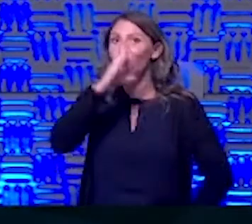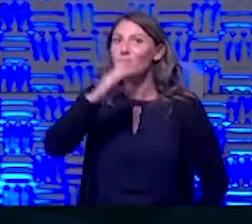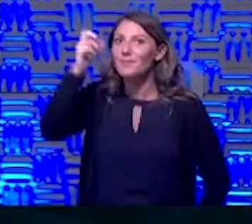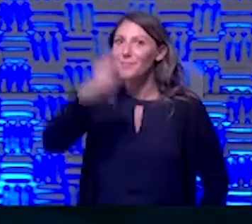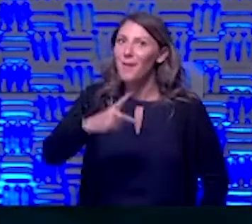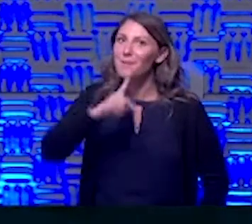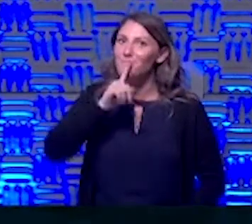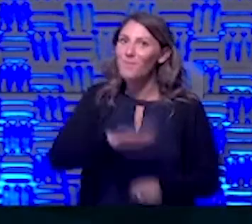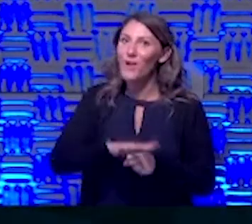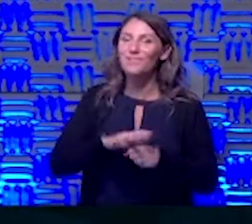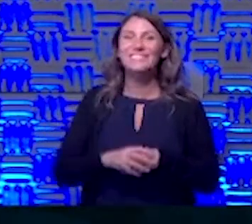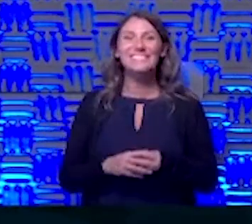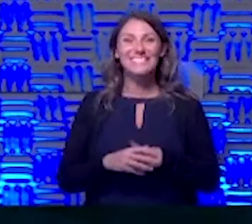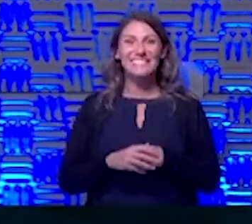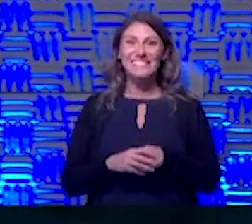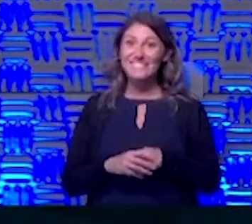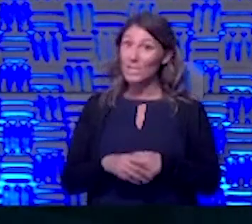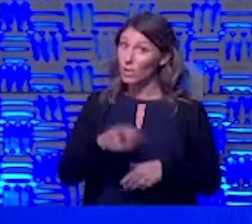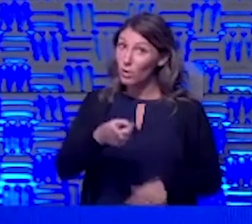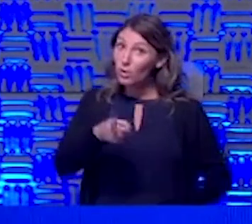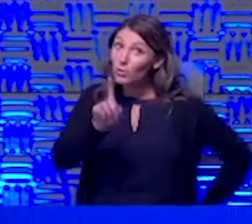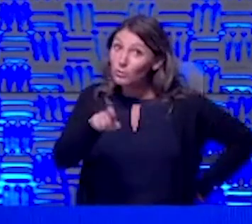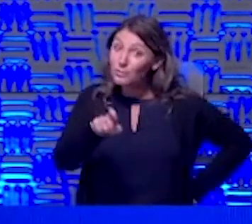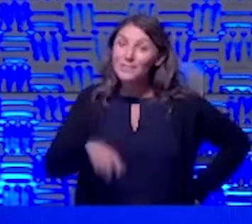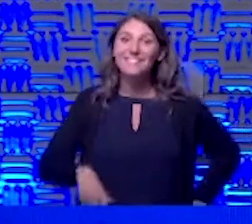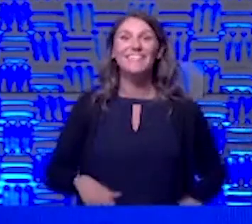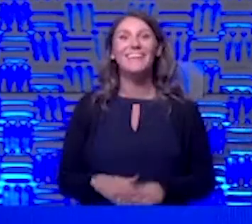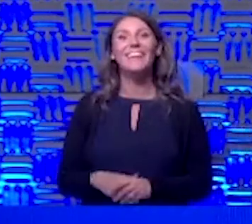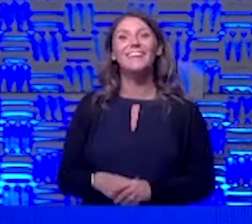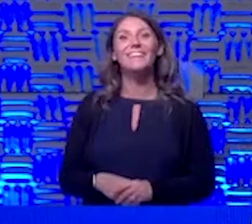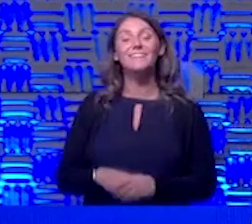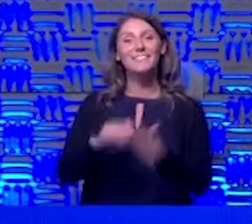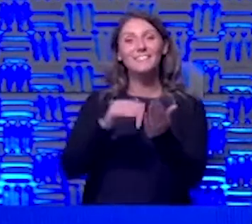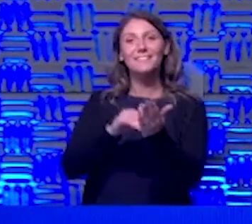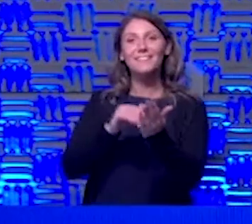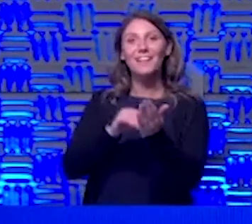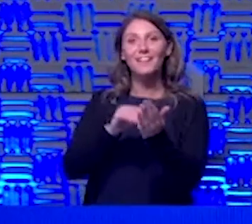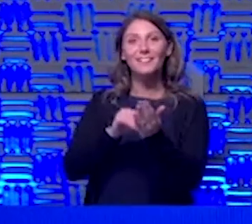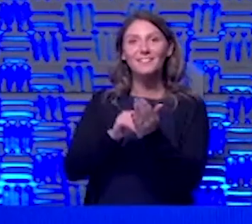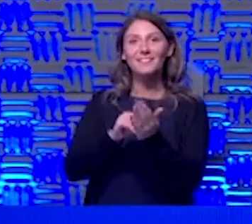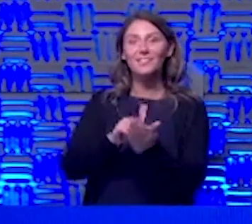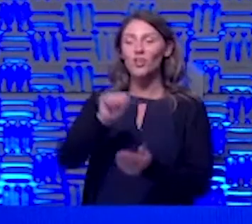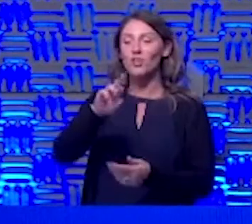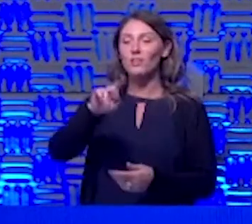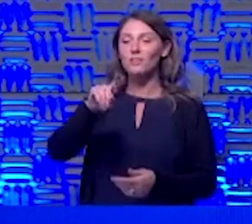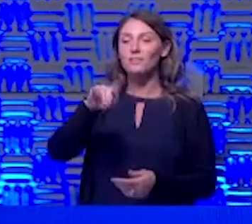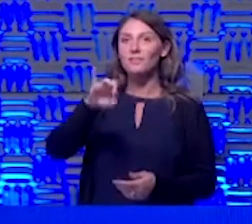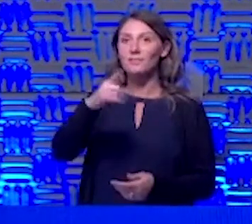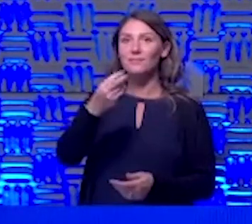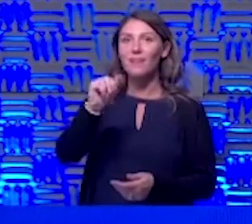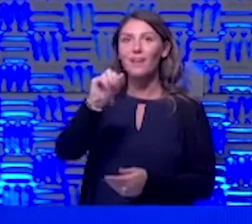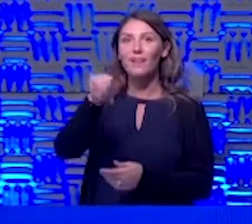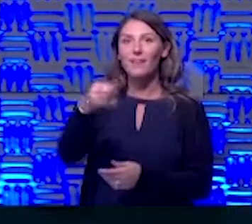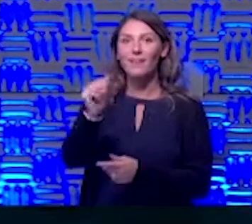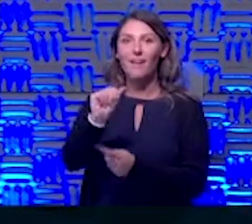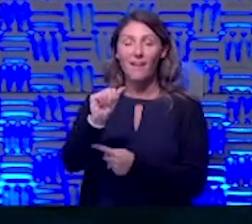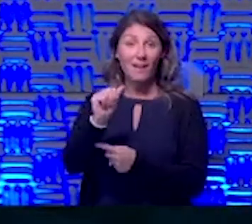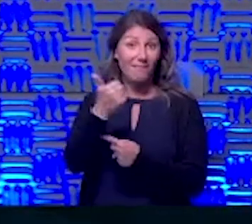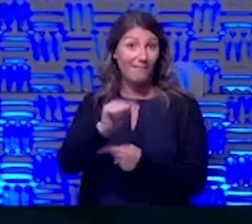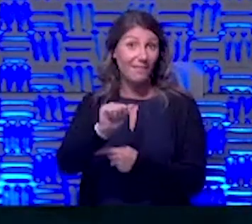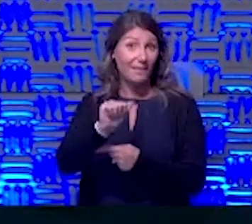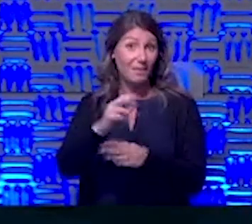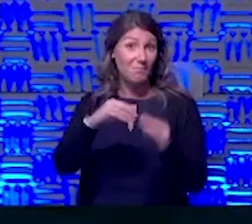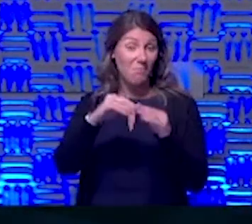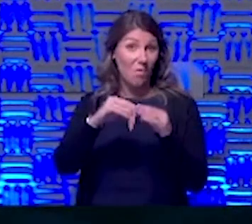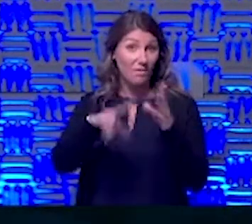promise. You guys are the keys here. Dr. Adiga, Liberty, what's going on? Anything else? Yeah, no,